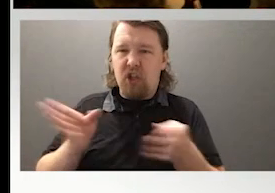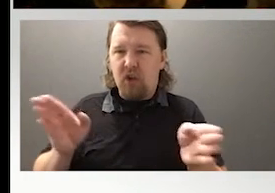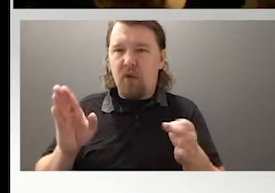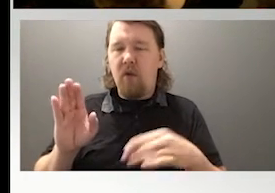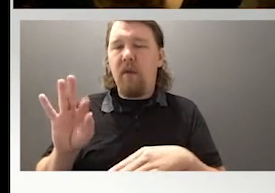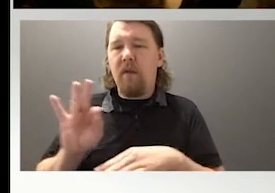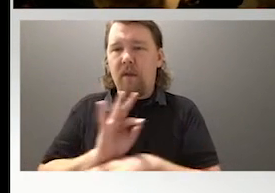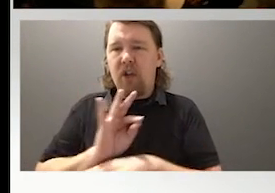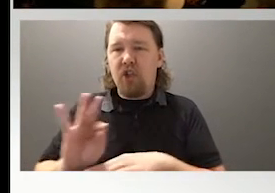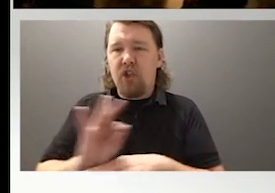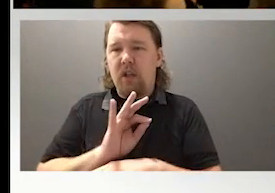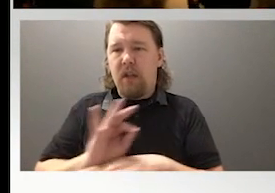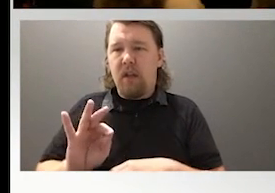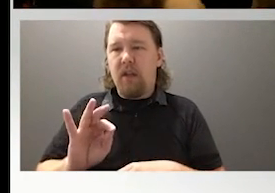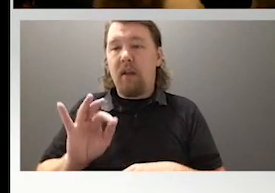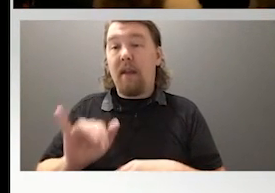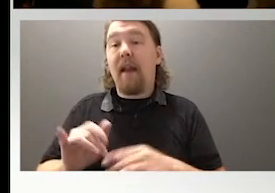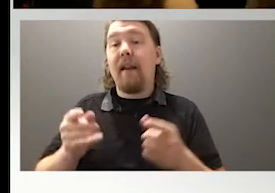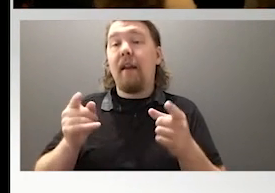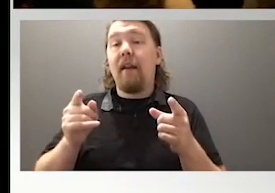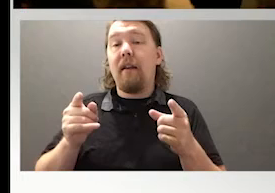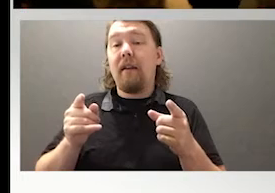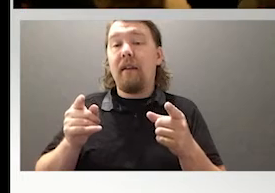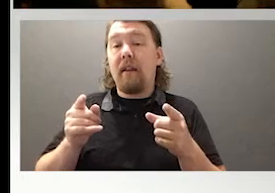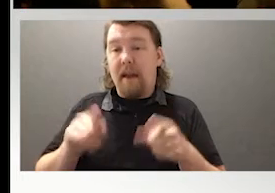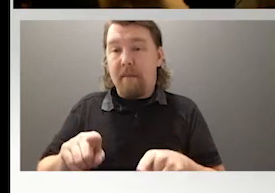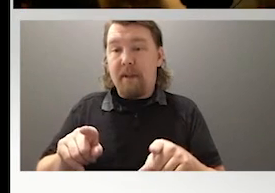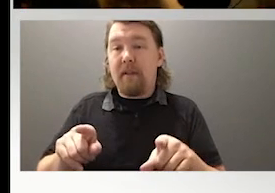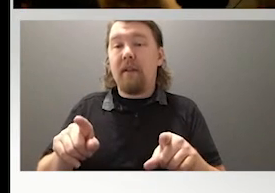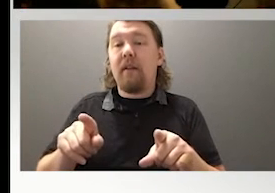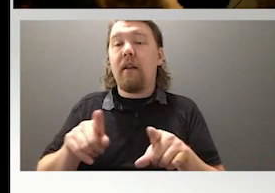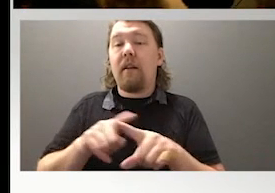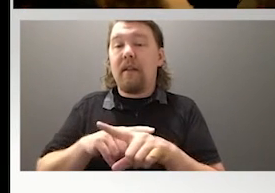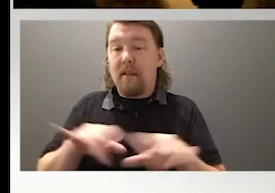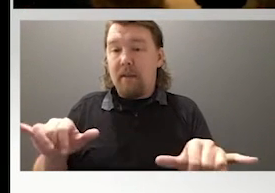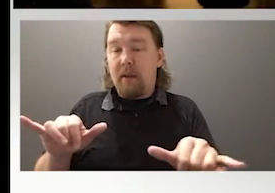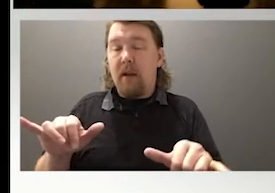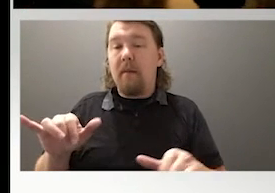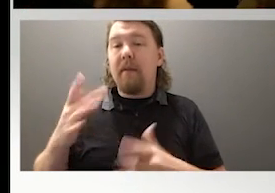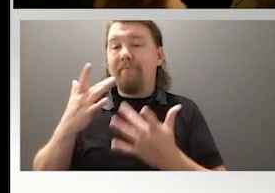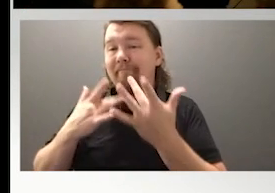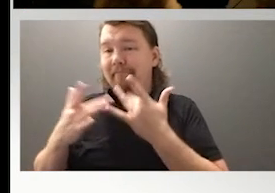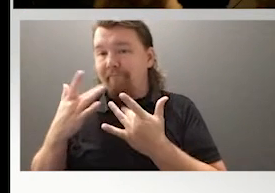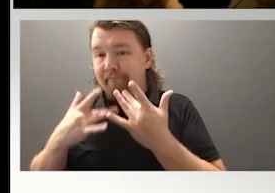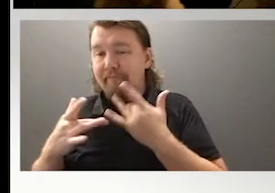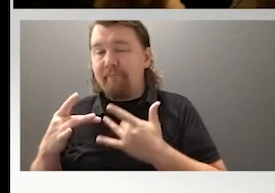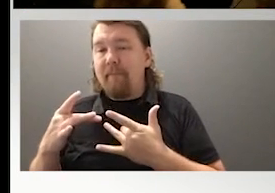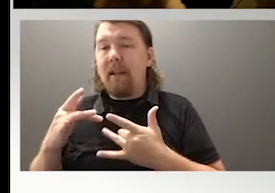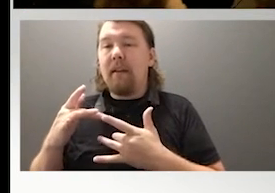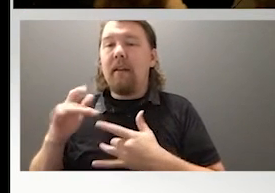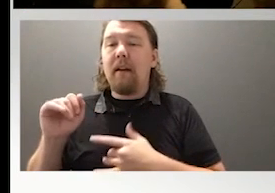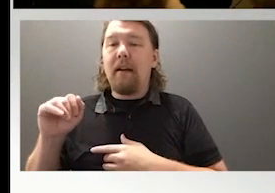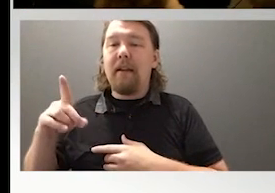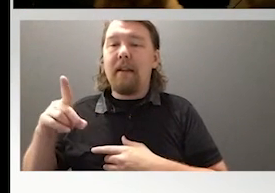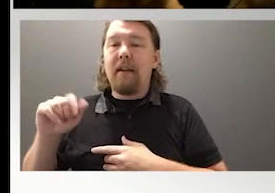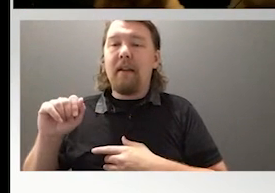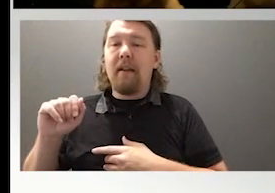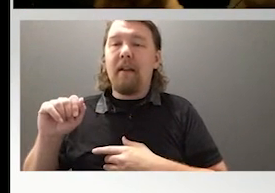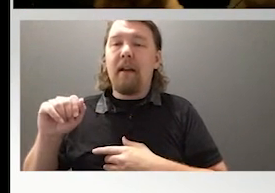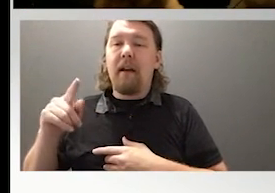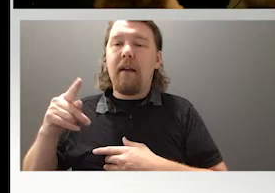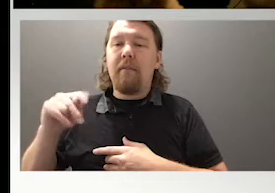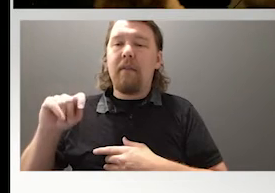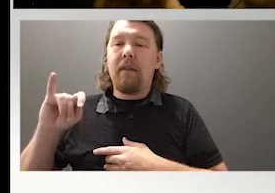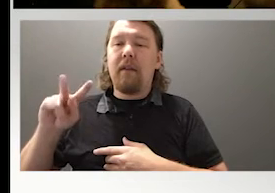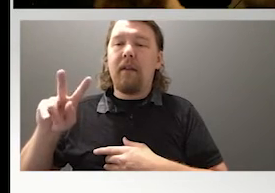functioning existing concurrently with deficits in adaptive behavior, which